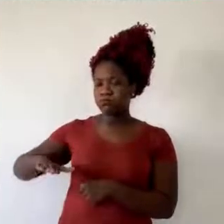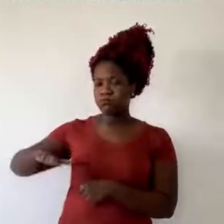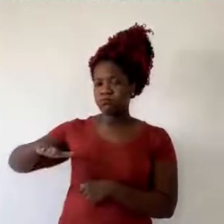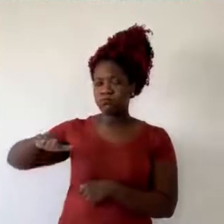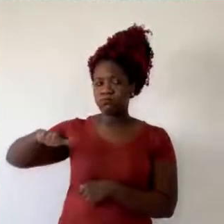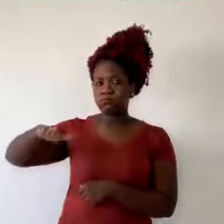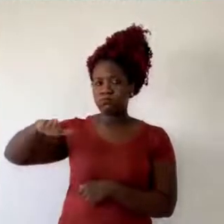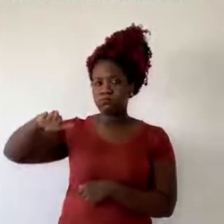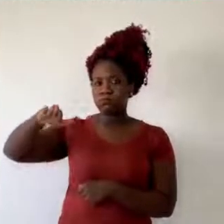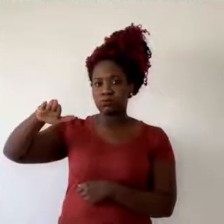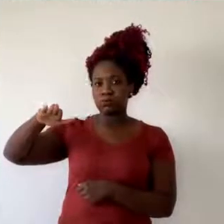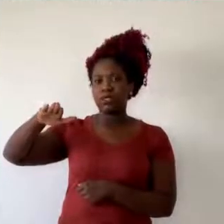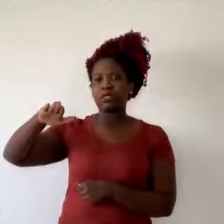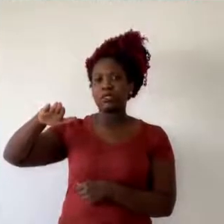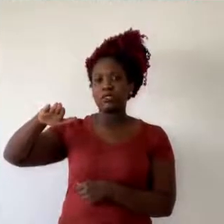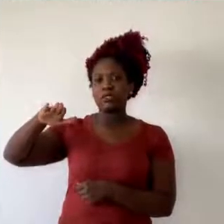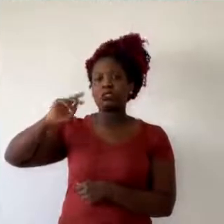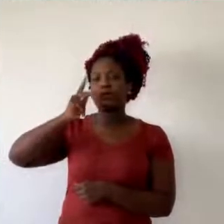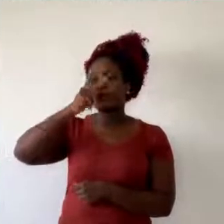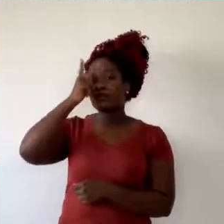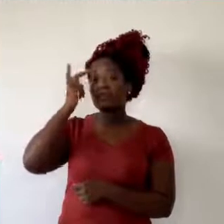And I was raised